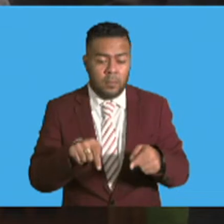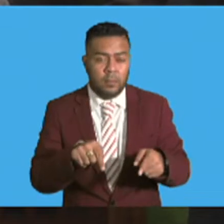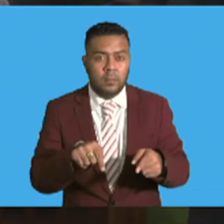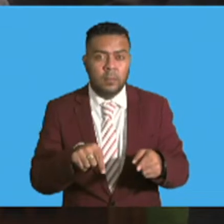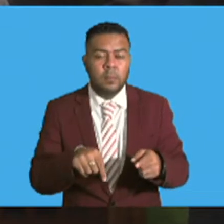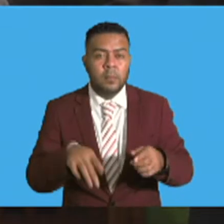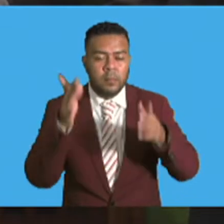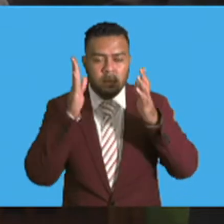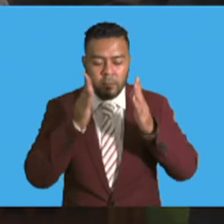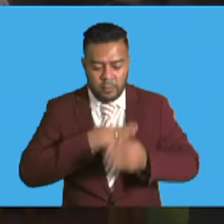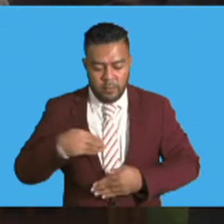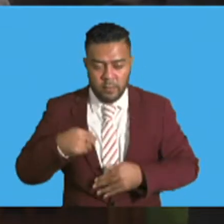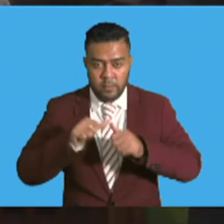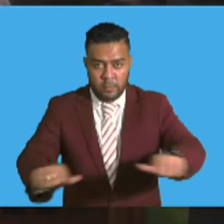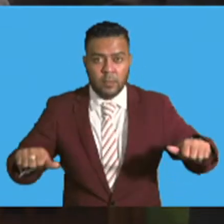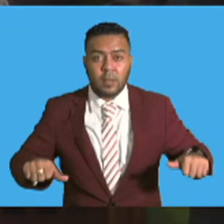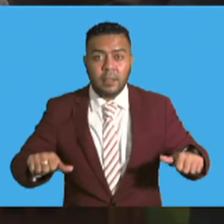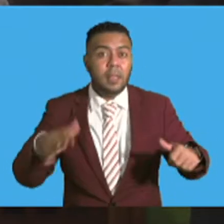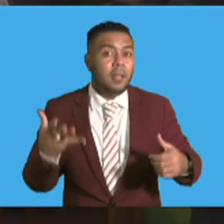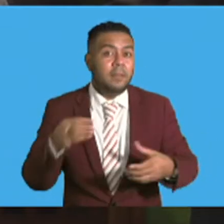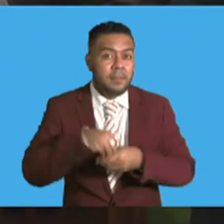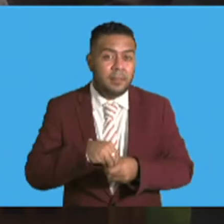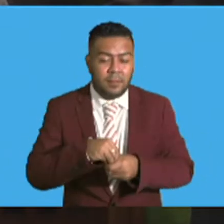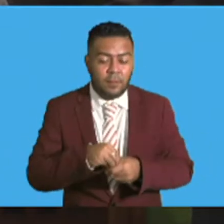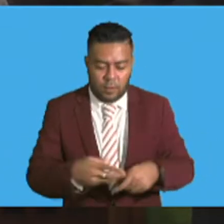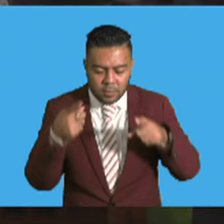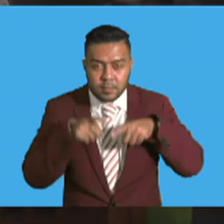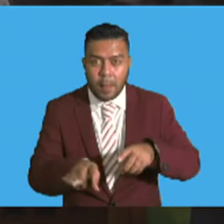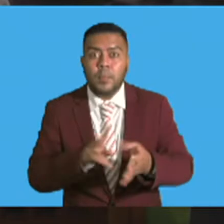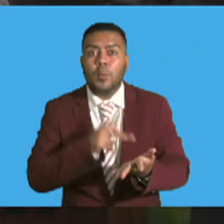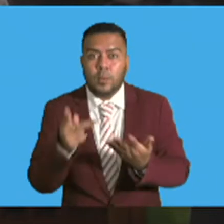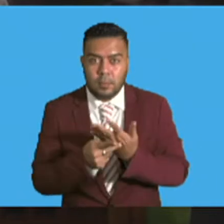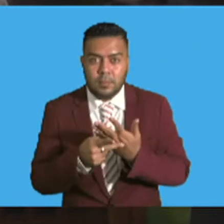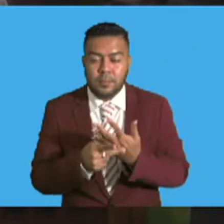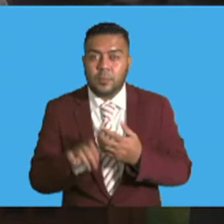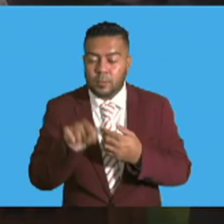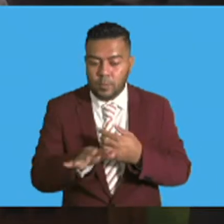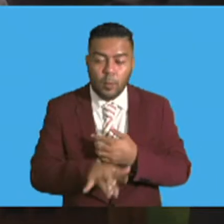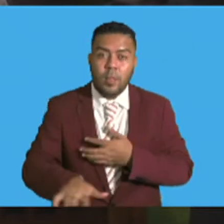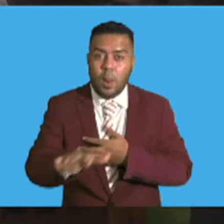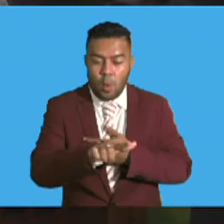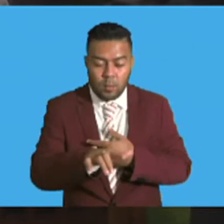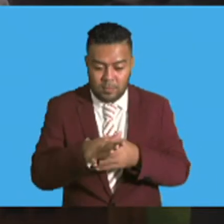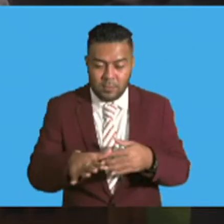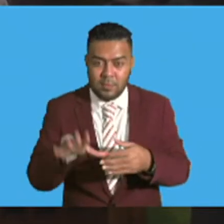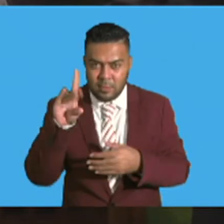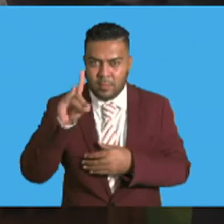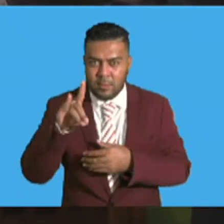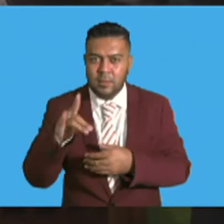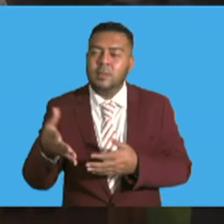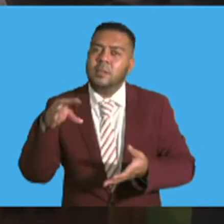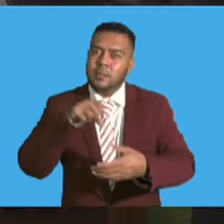of Agriculture is committed to this genetic conservation program whereby the local breeds are conserved and reared